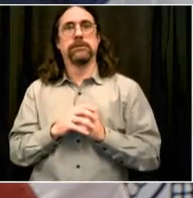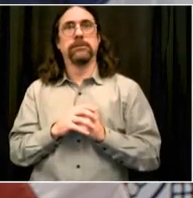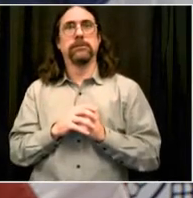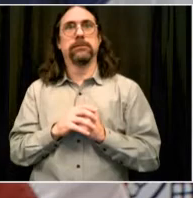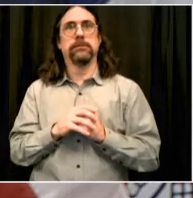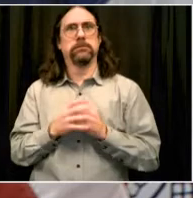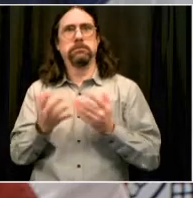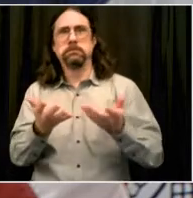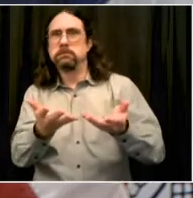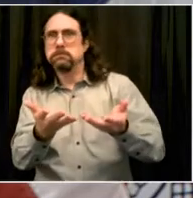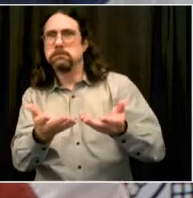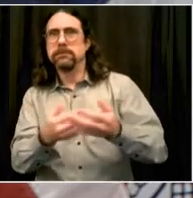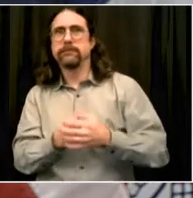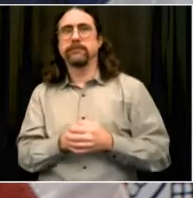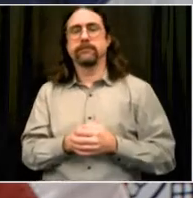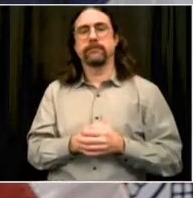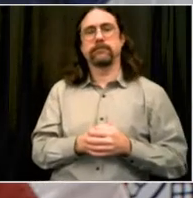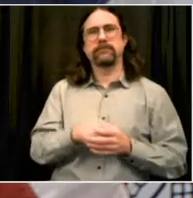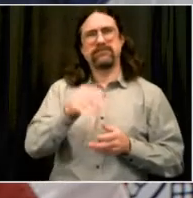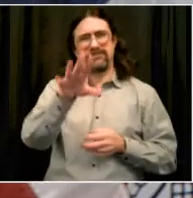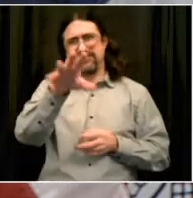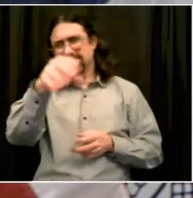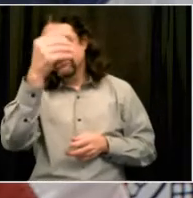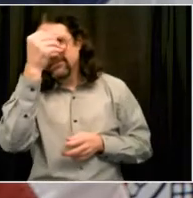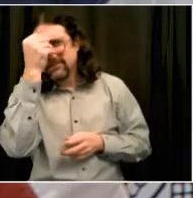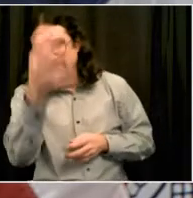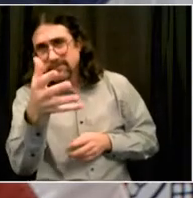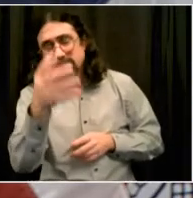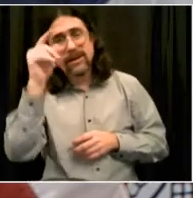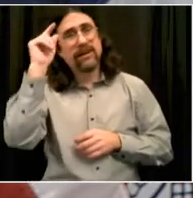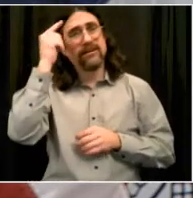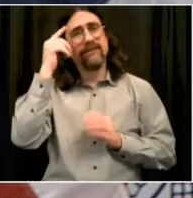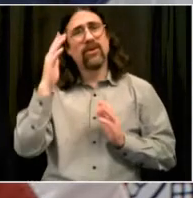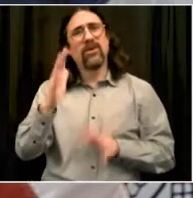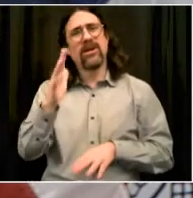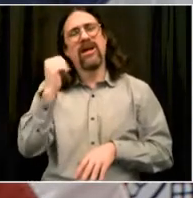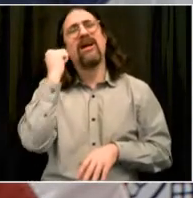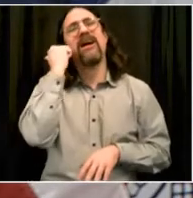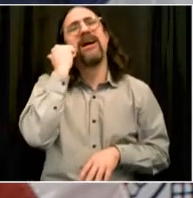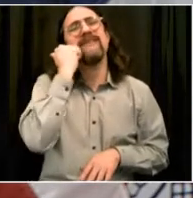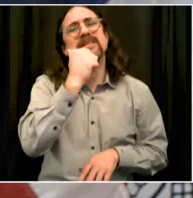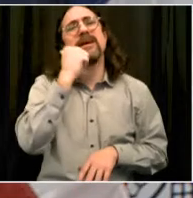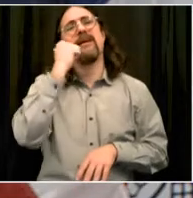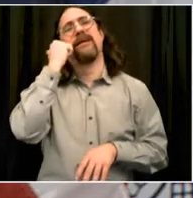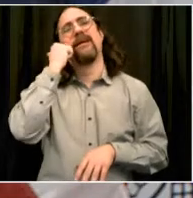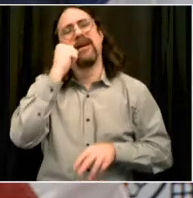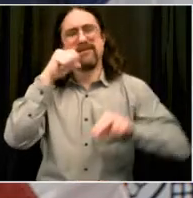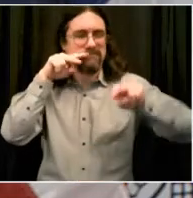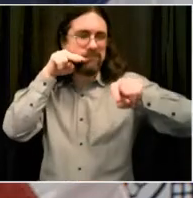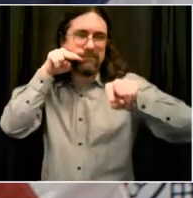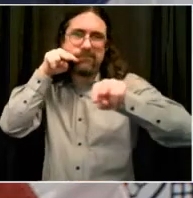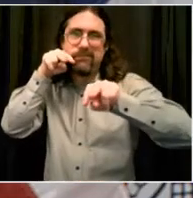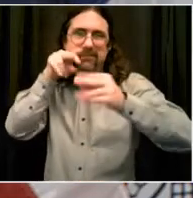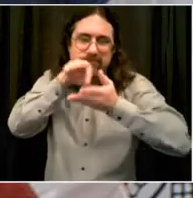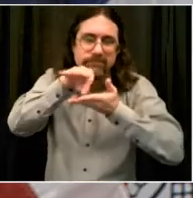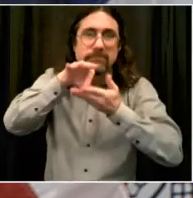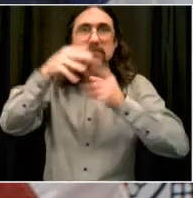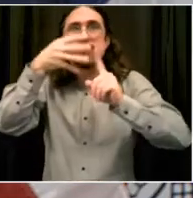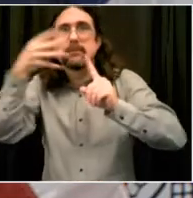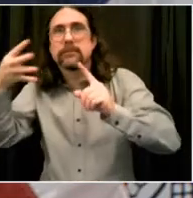tough stretch here over the last few weeks. And unless there is some evidence that that is going to change